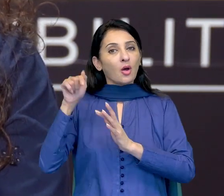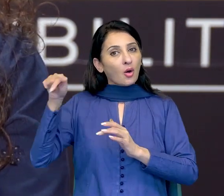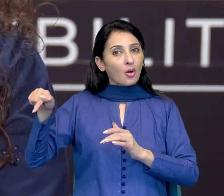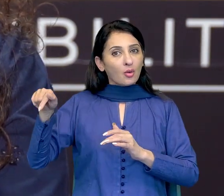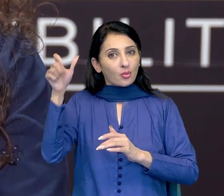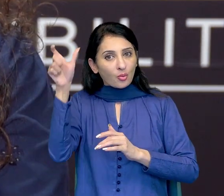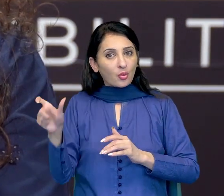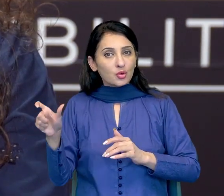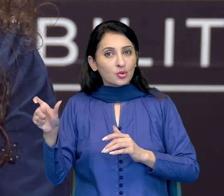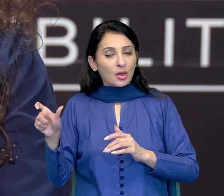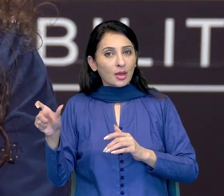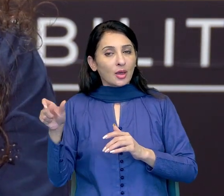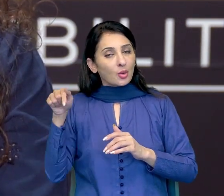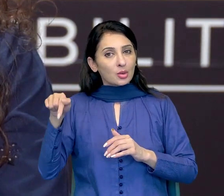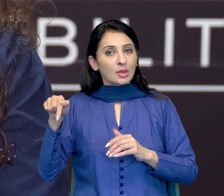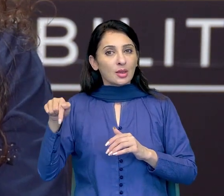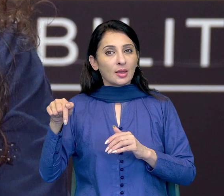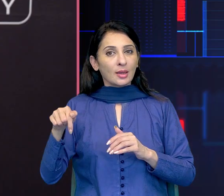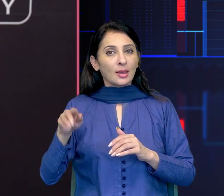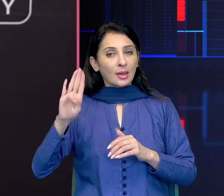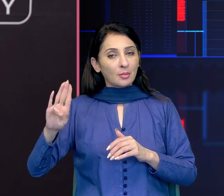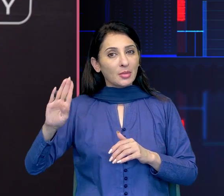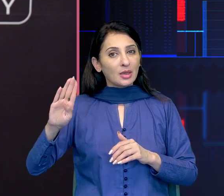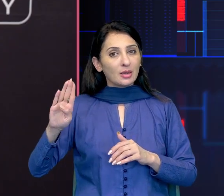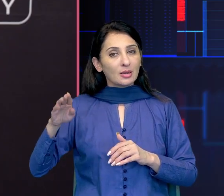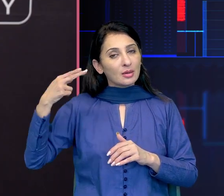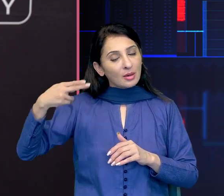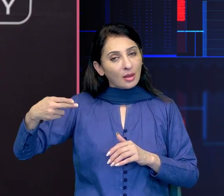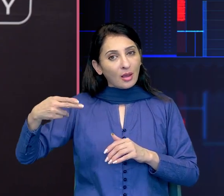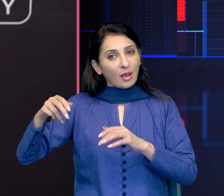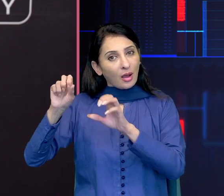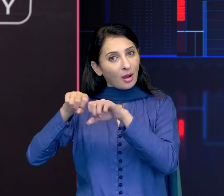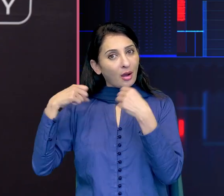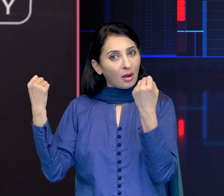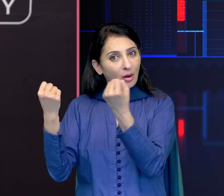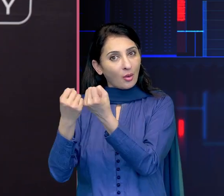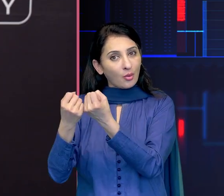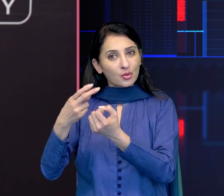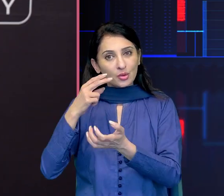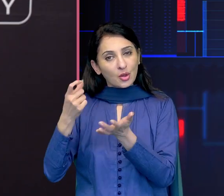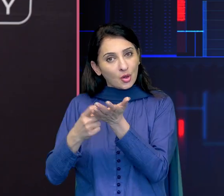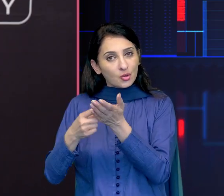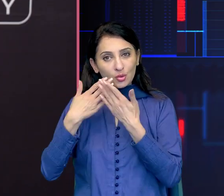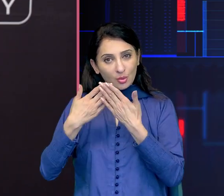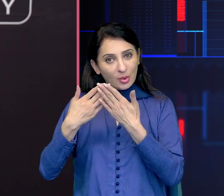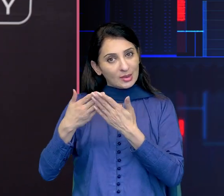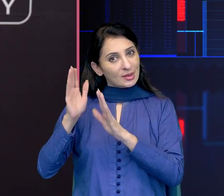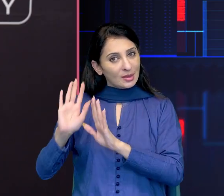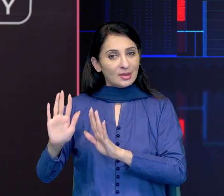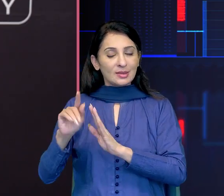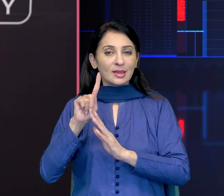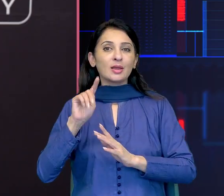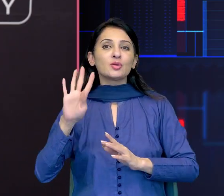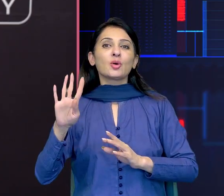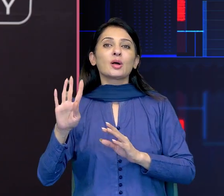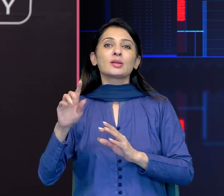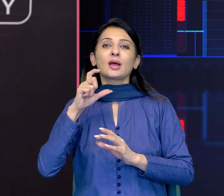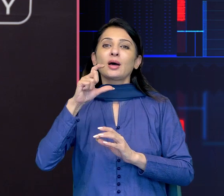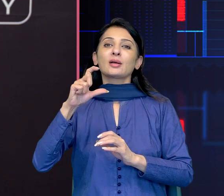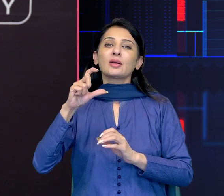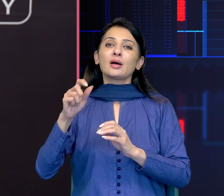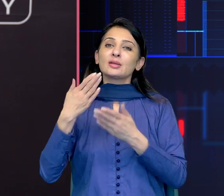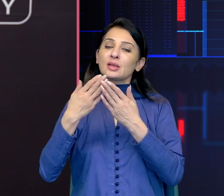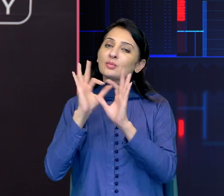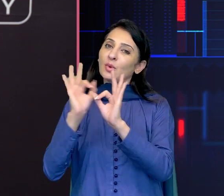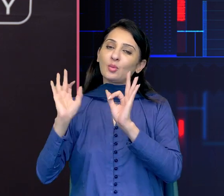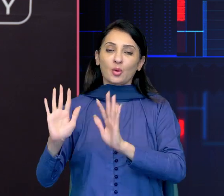camp, and he's a student. He just graduated from Beacon House National University, and a very, very, very, very